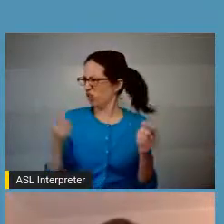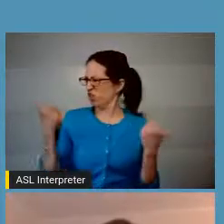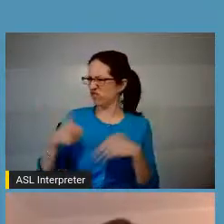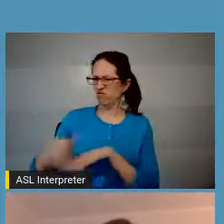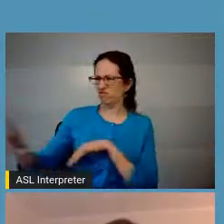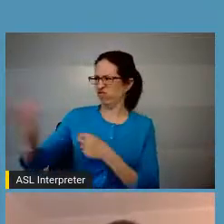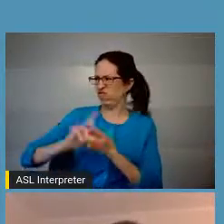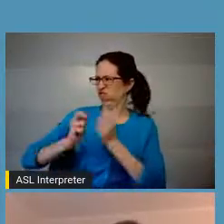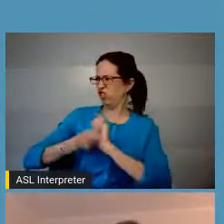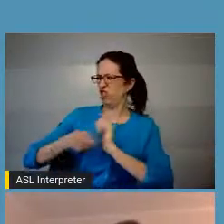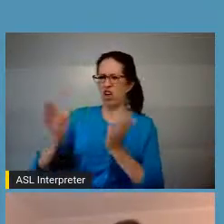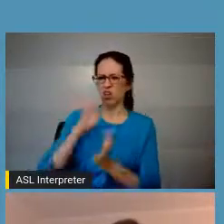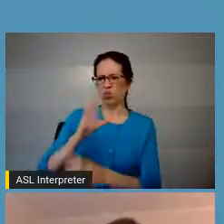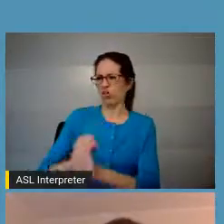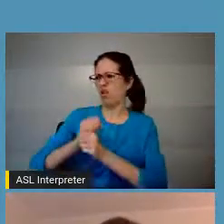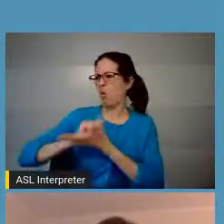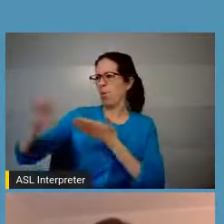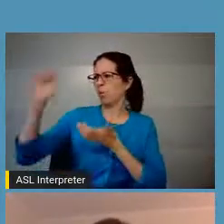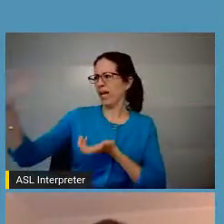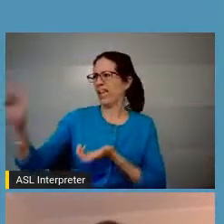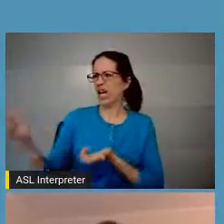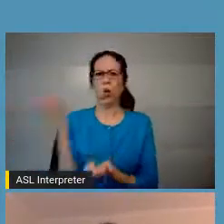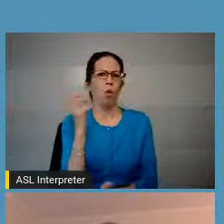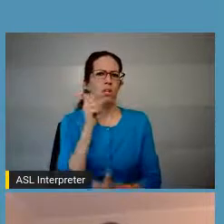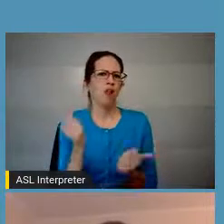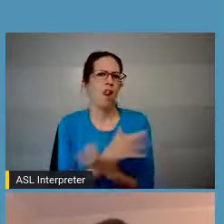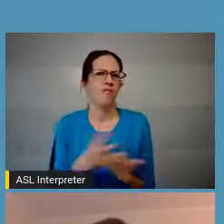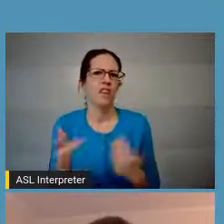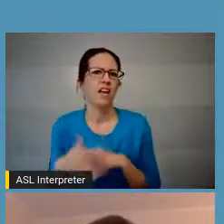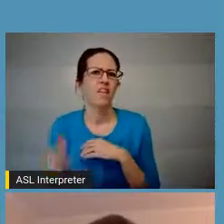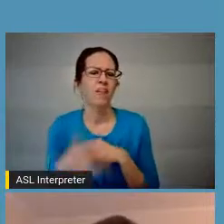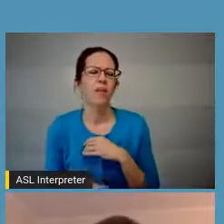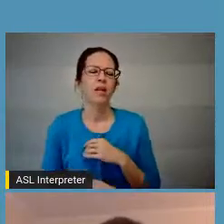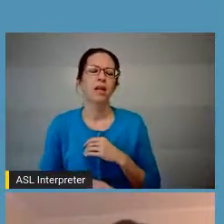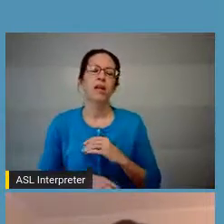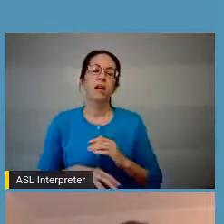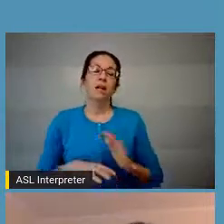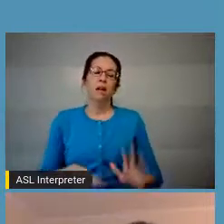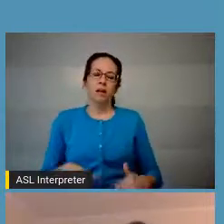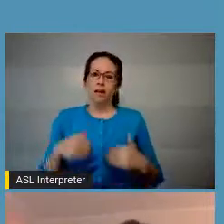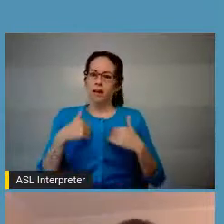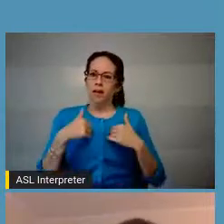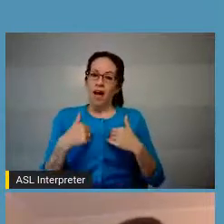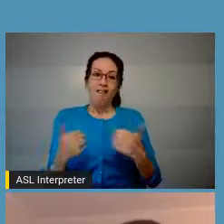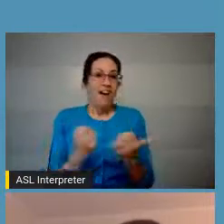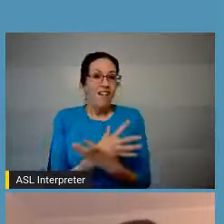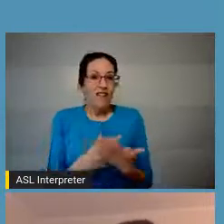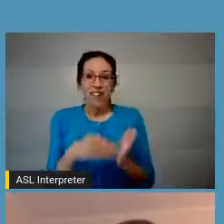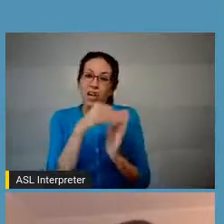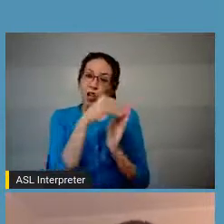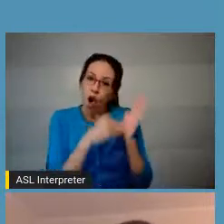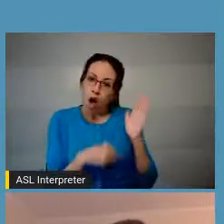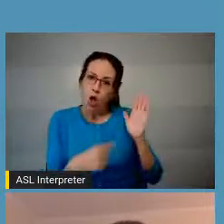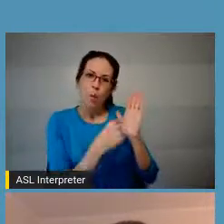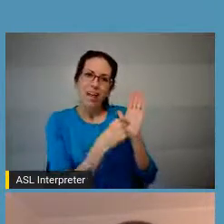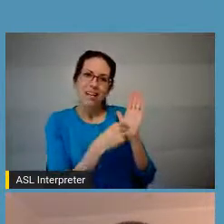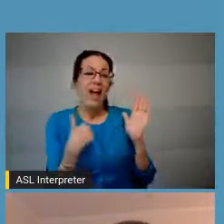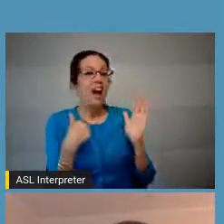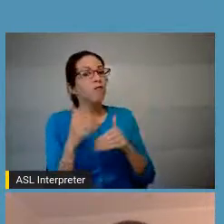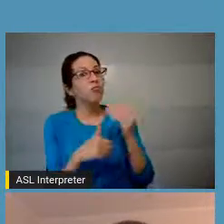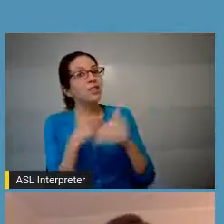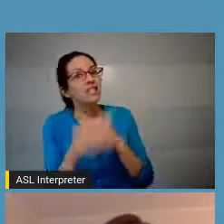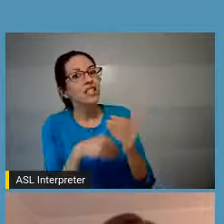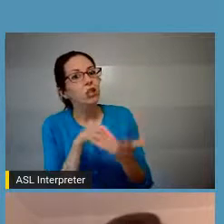available? Having everything documented, having a sense, having procedures document so you can show someone, it's actually